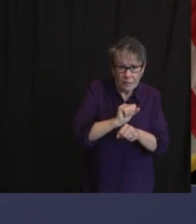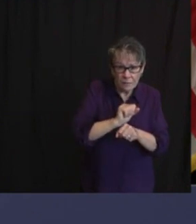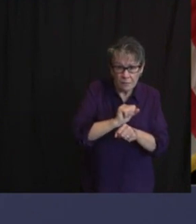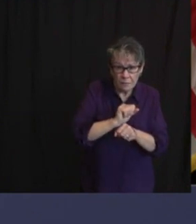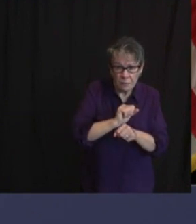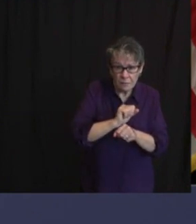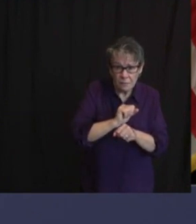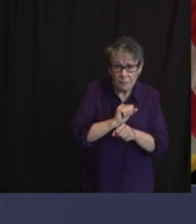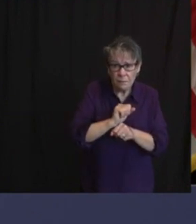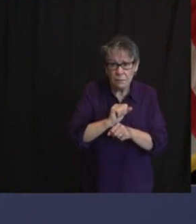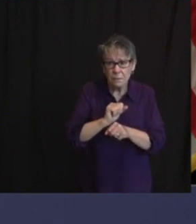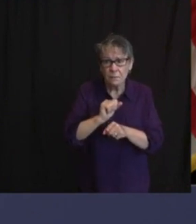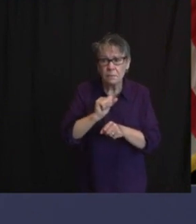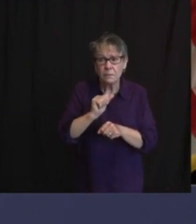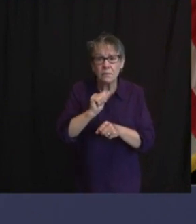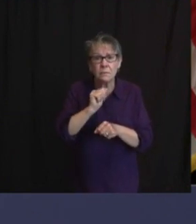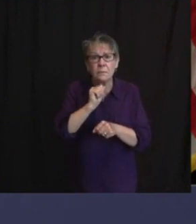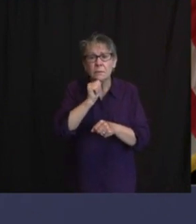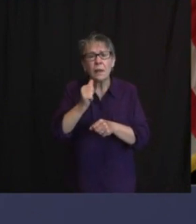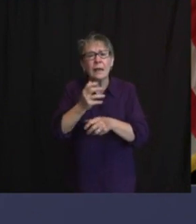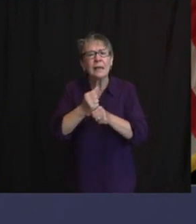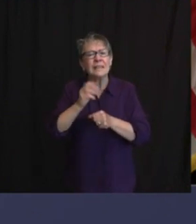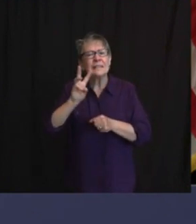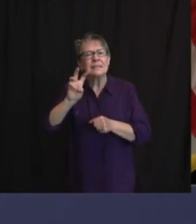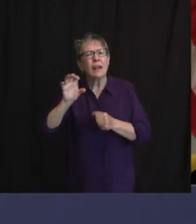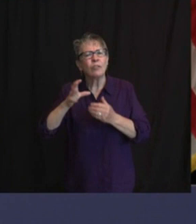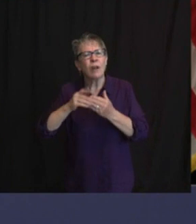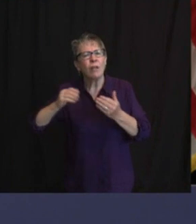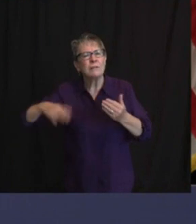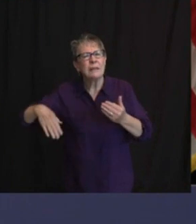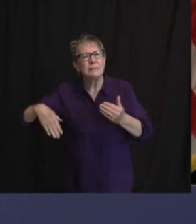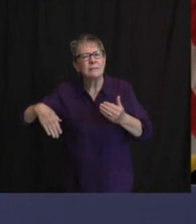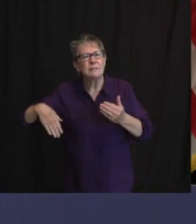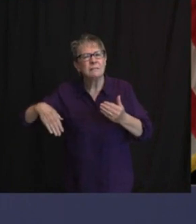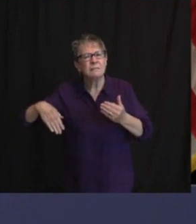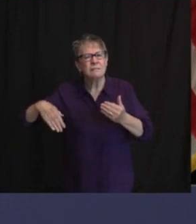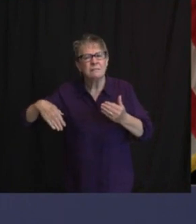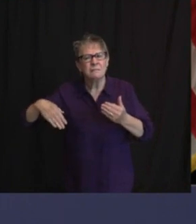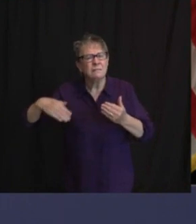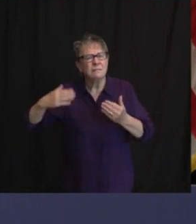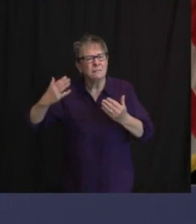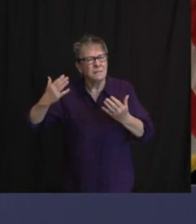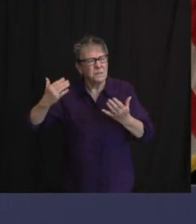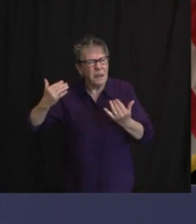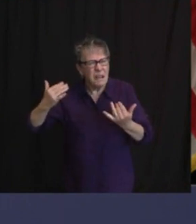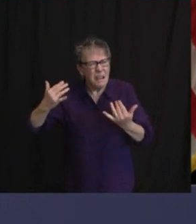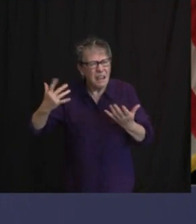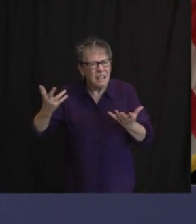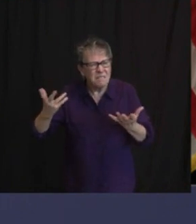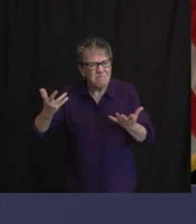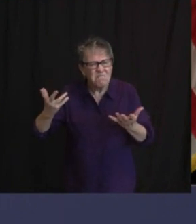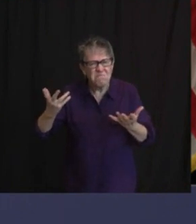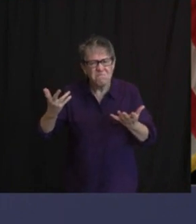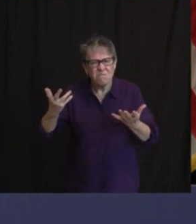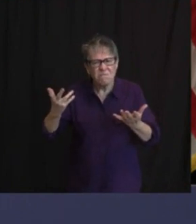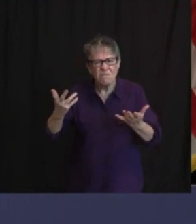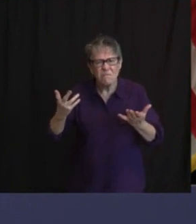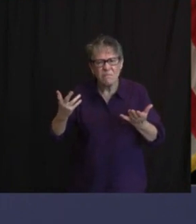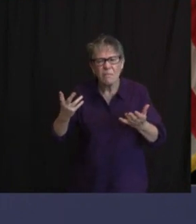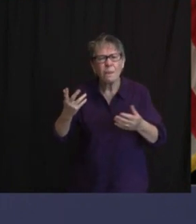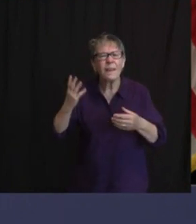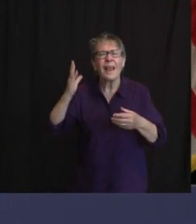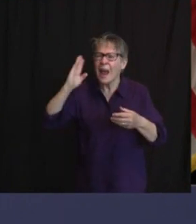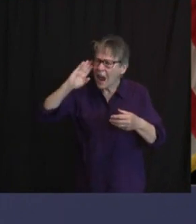some of these folks need it now, and just curious if there's a reason why they aren't getting them. We know you're working through the backlog, but some people say they've been approved